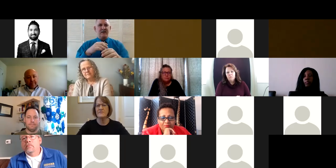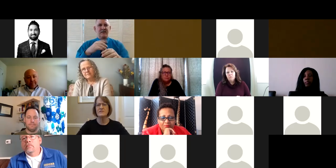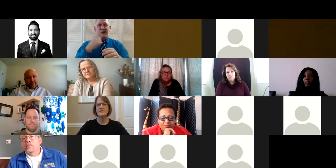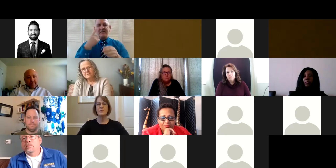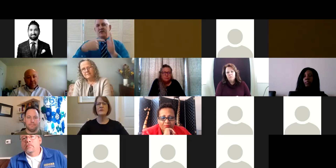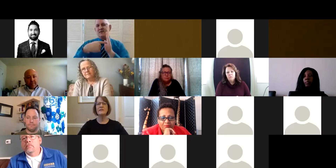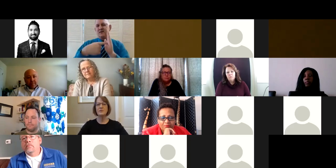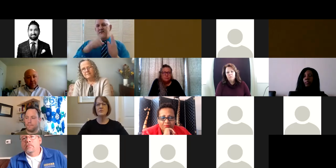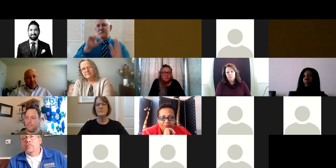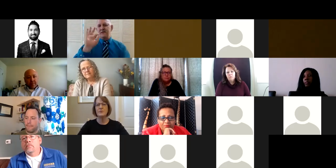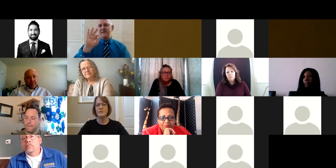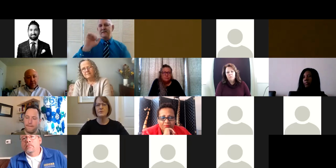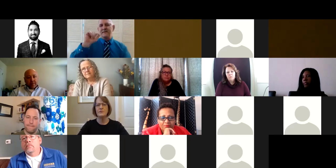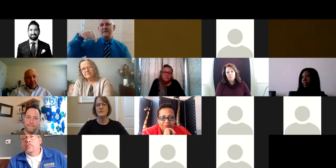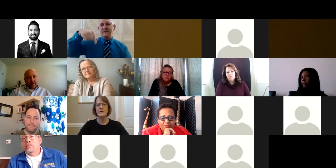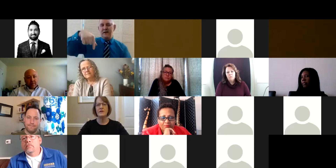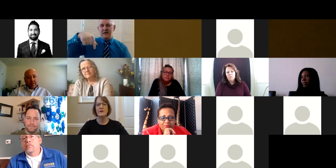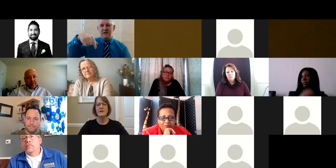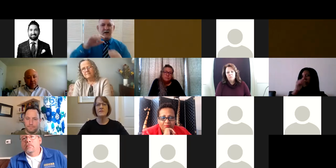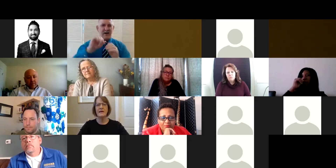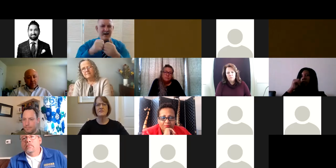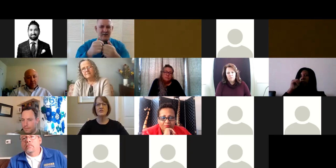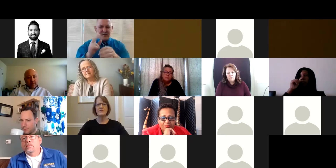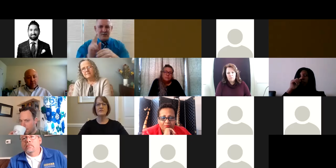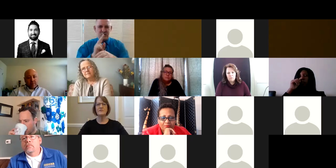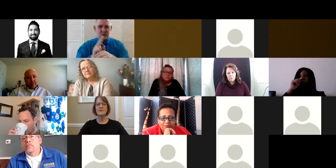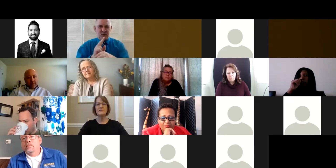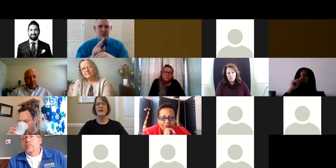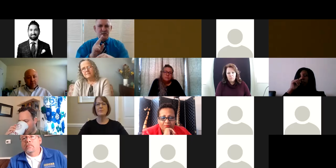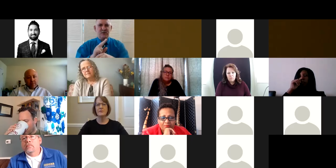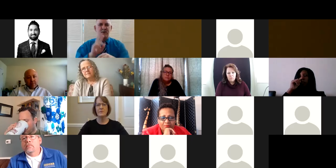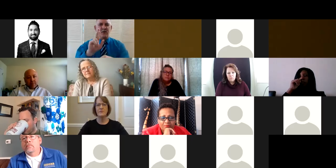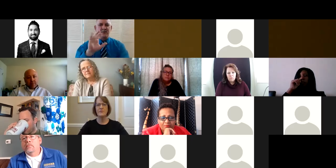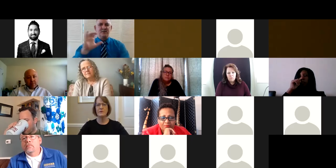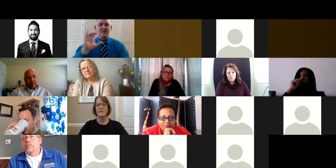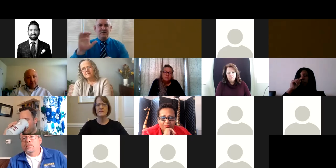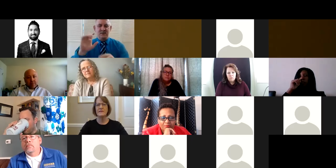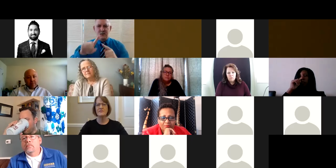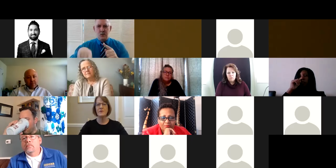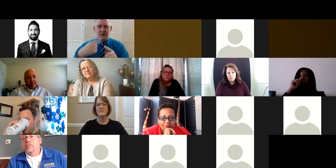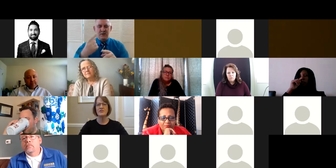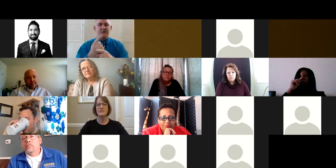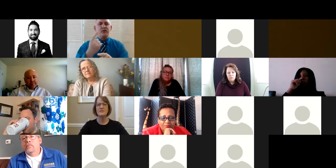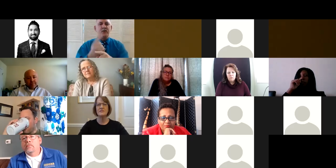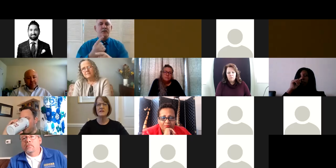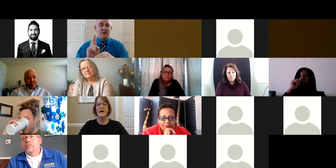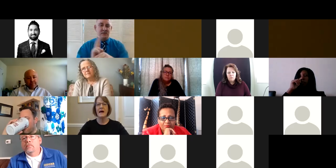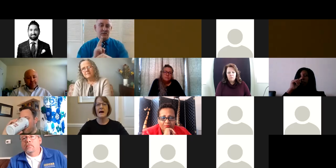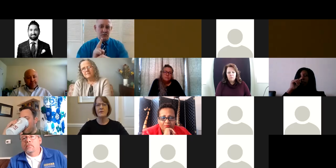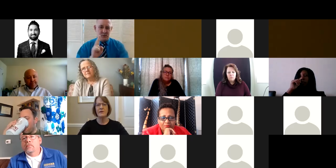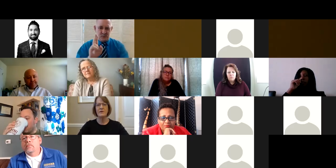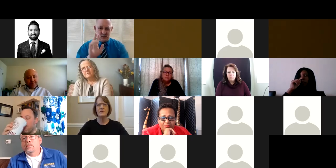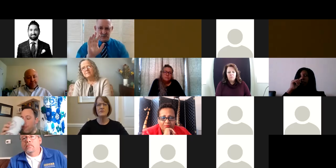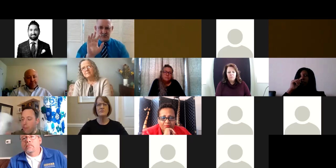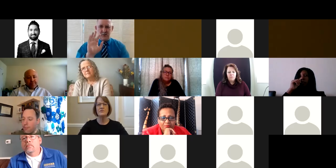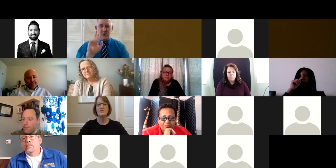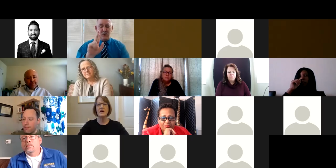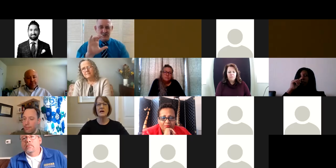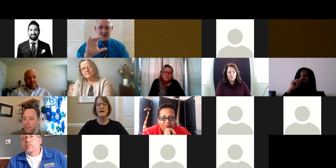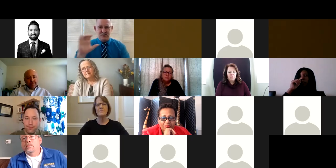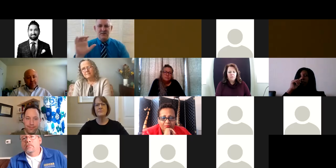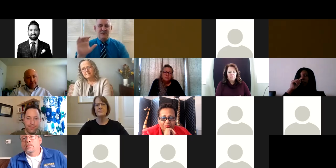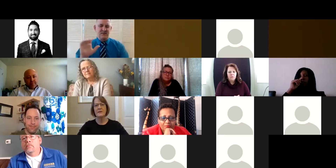Real-time conference. We need to improve that service. For example, like with frequently asked questions, how can we